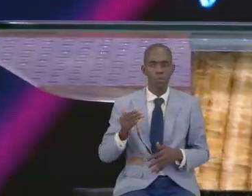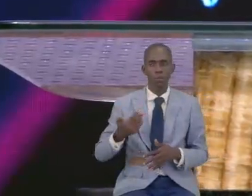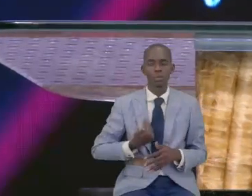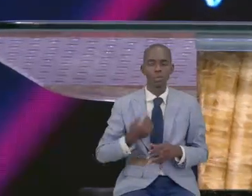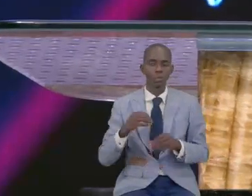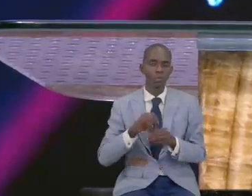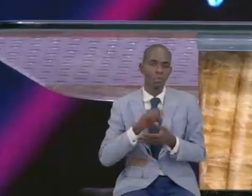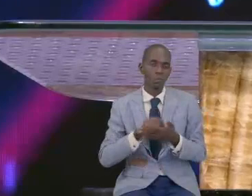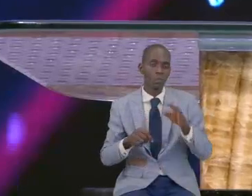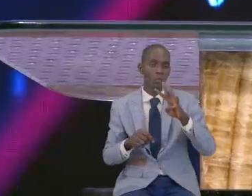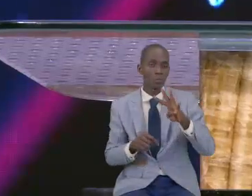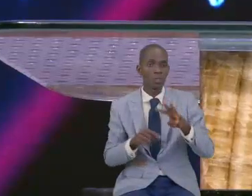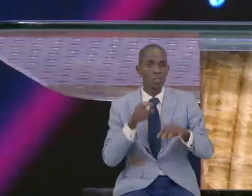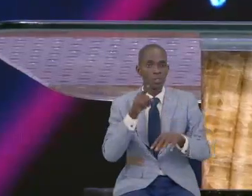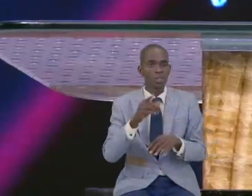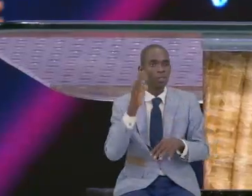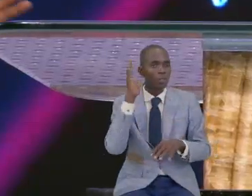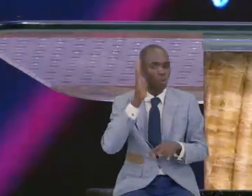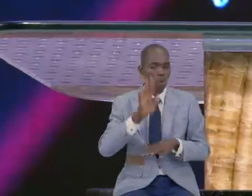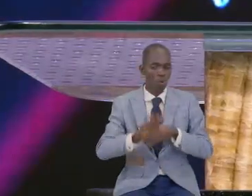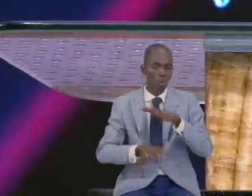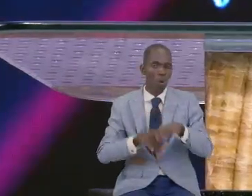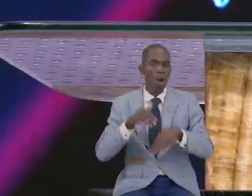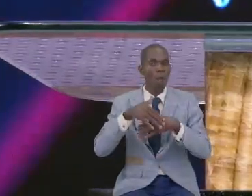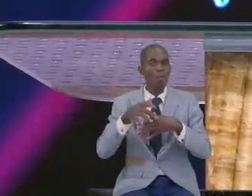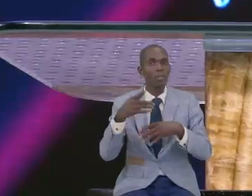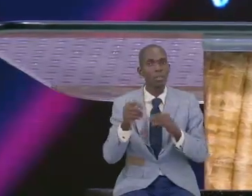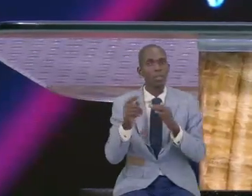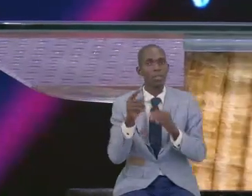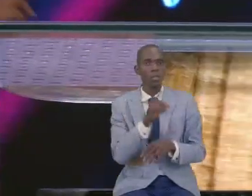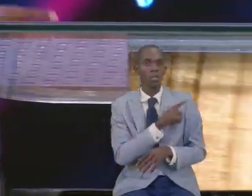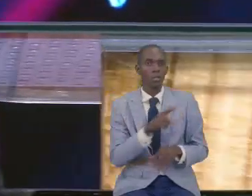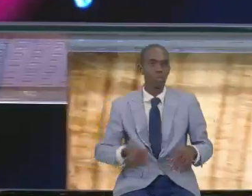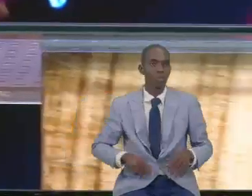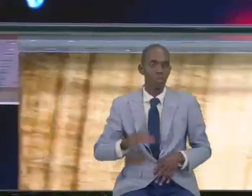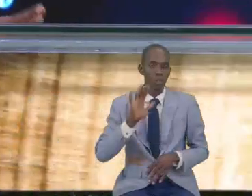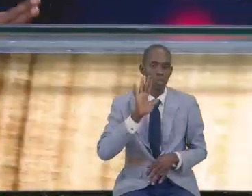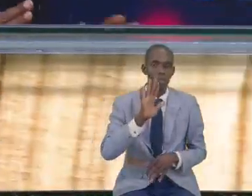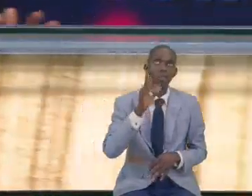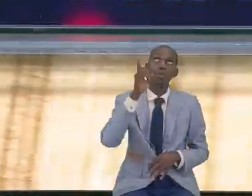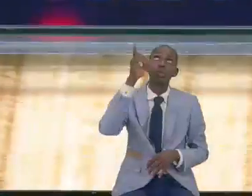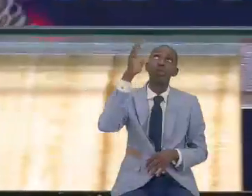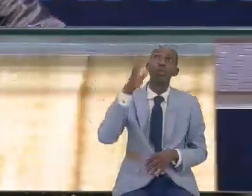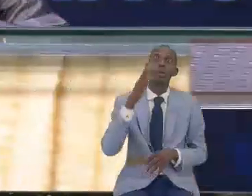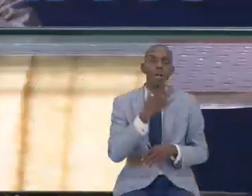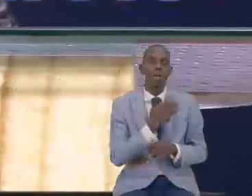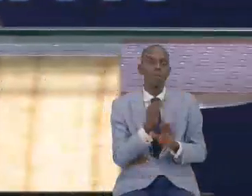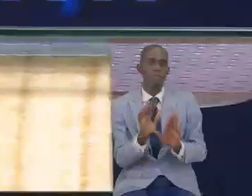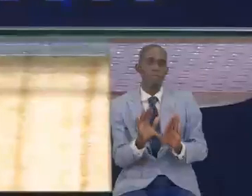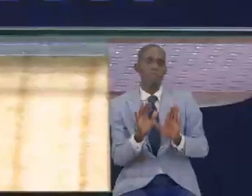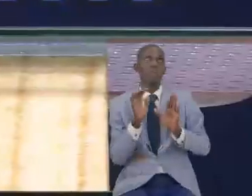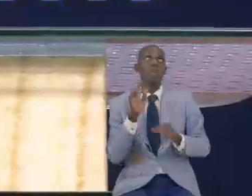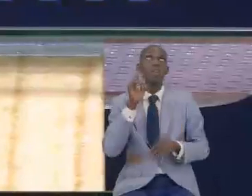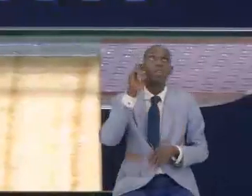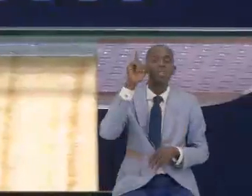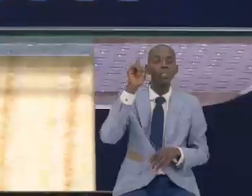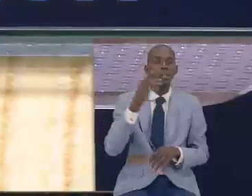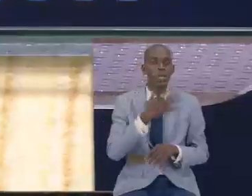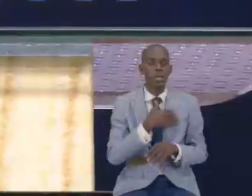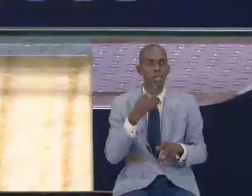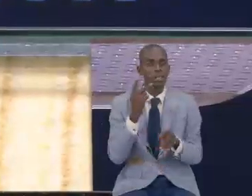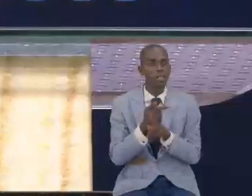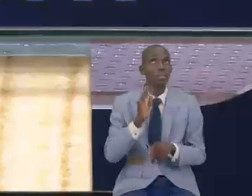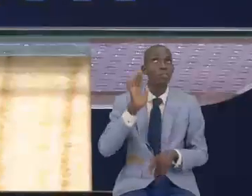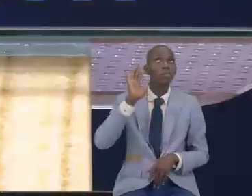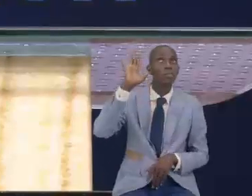says, ye shall walk after the Lord your God, and fear him, and keep his